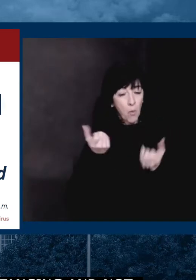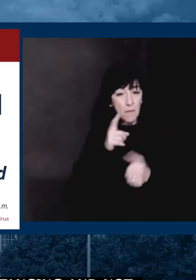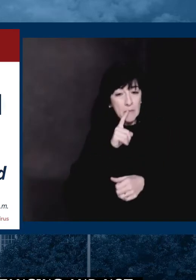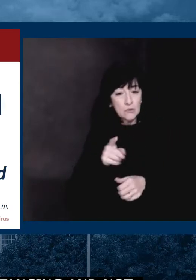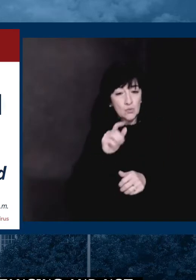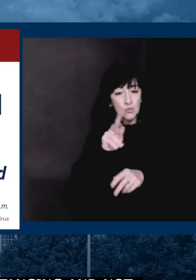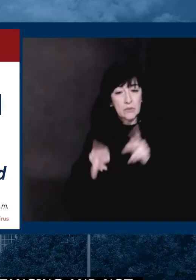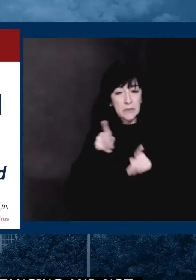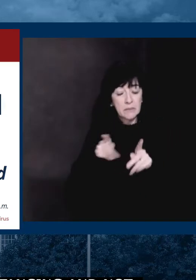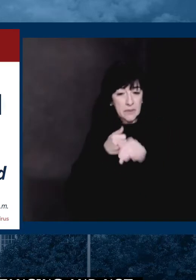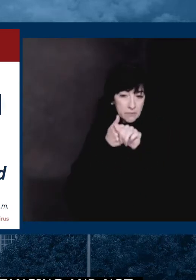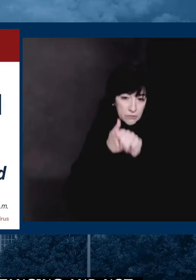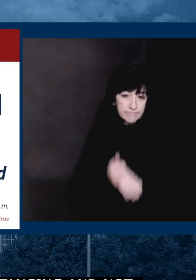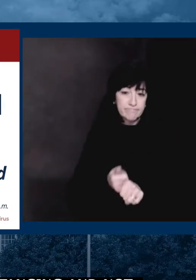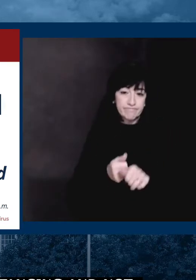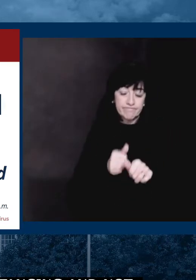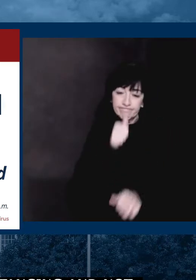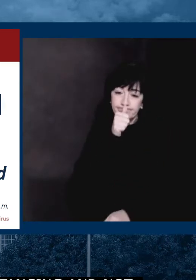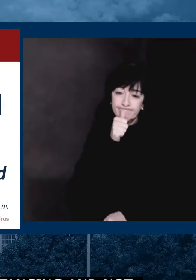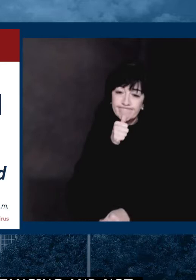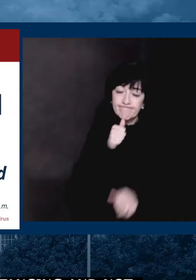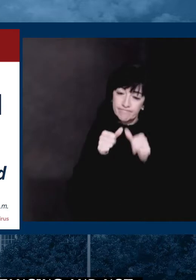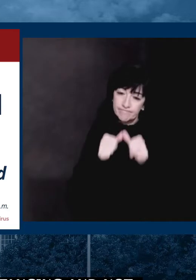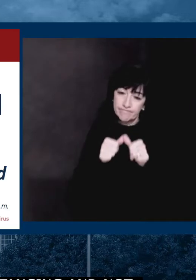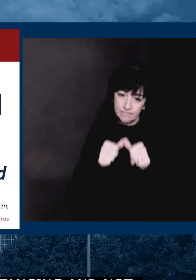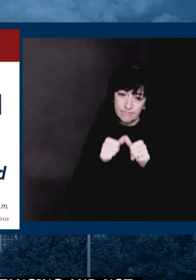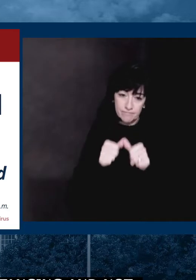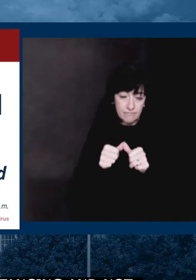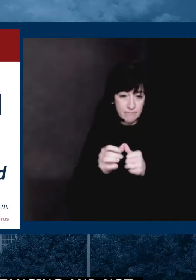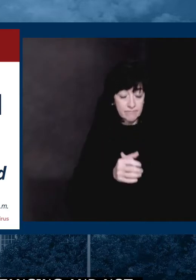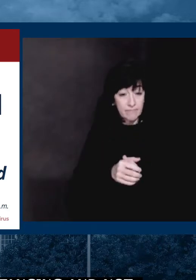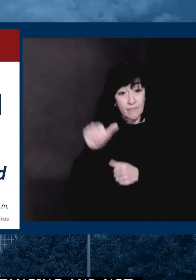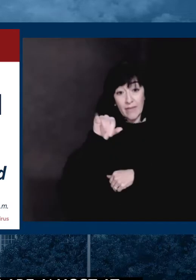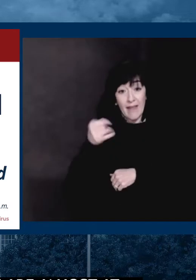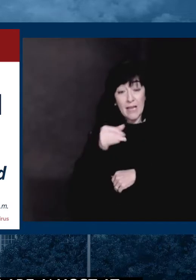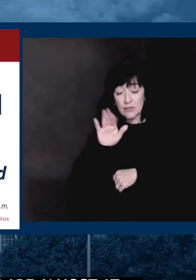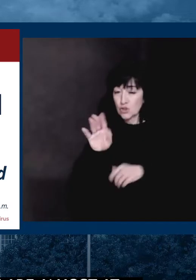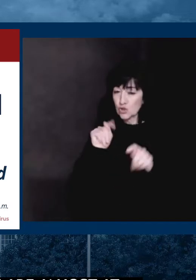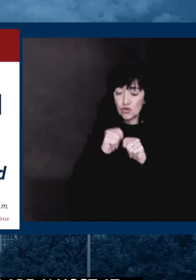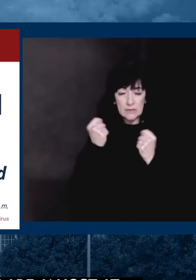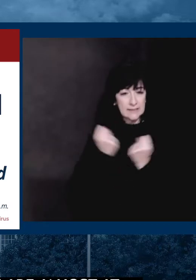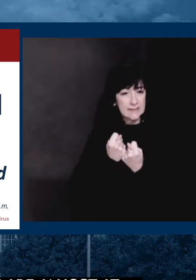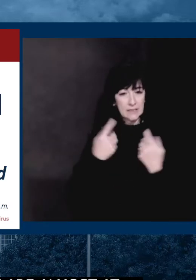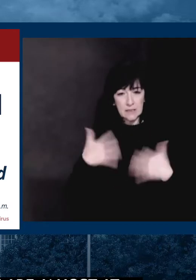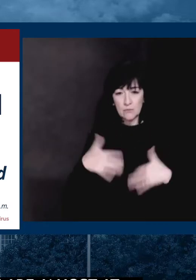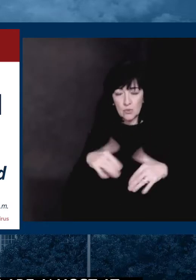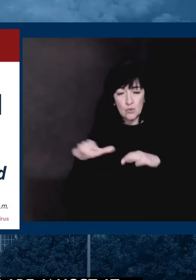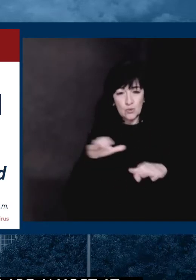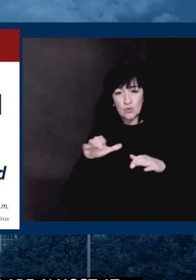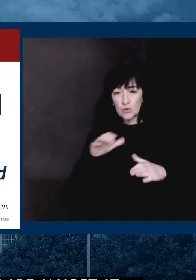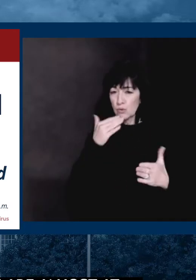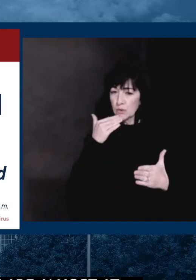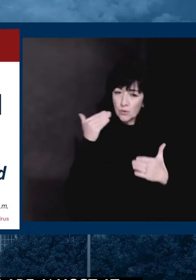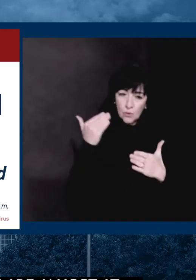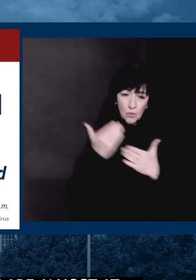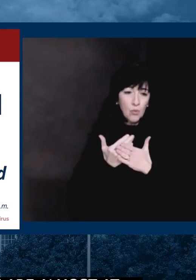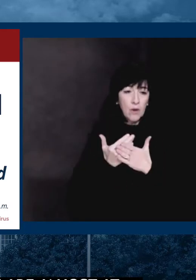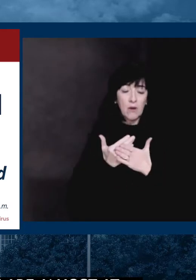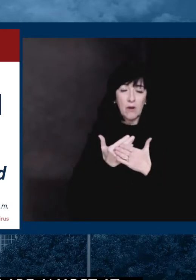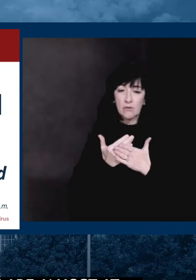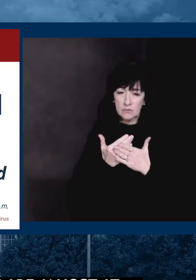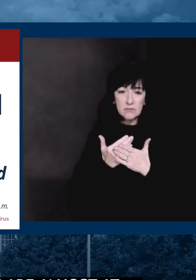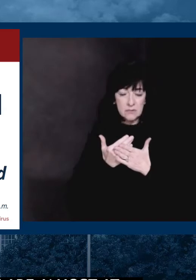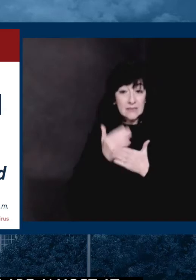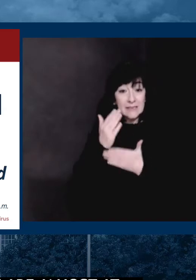really outstanding job there, you know, up and down our state in neighborhoods that were hard to reach at